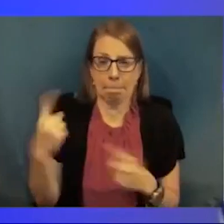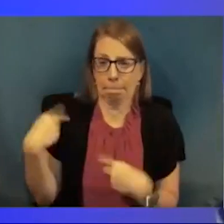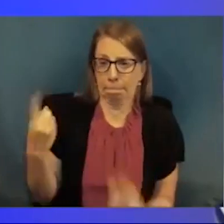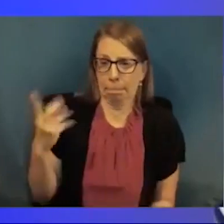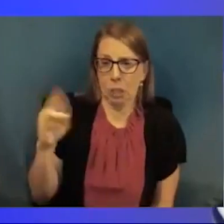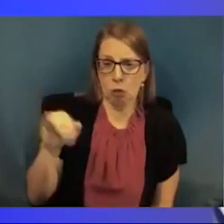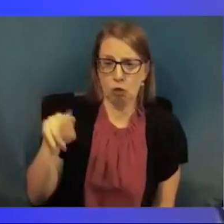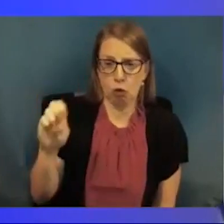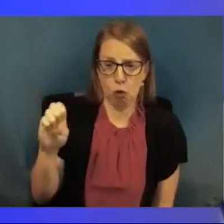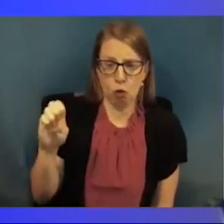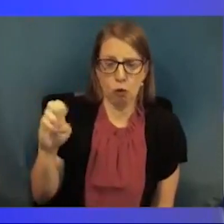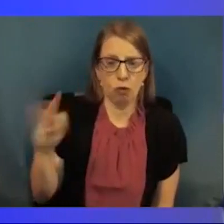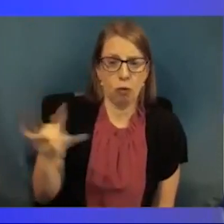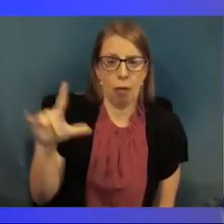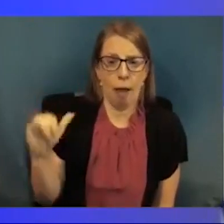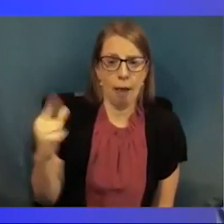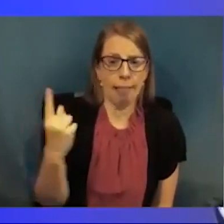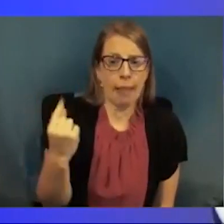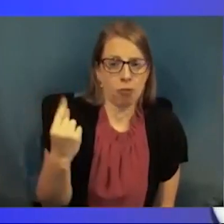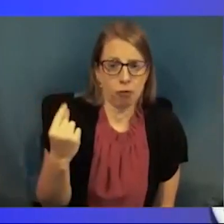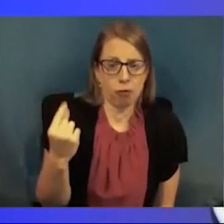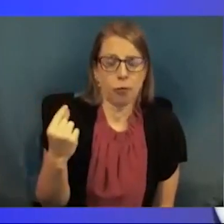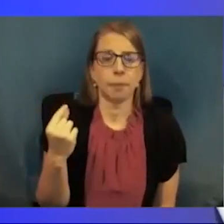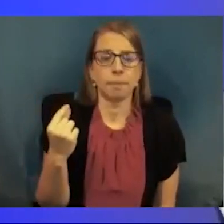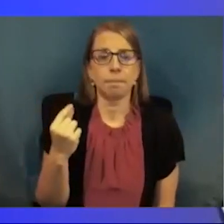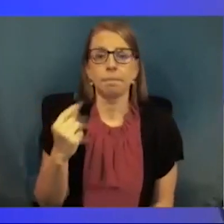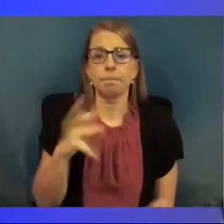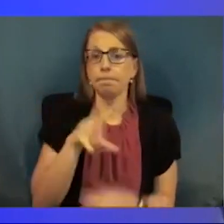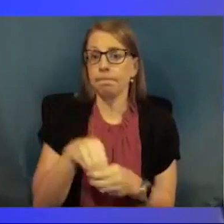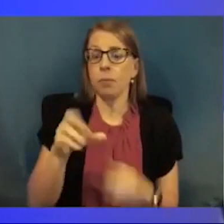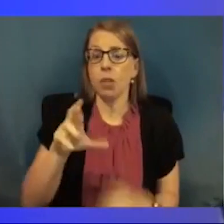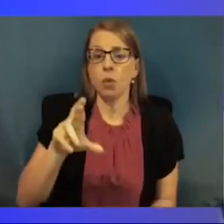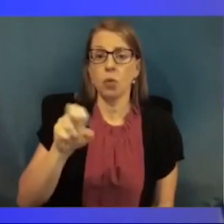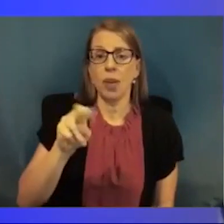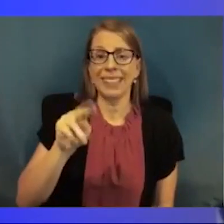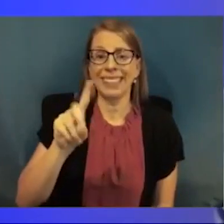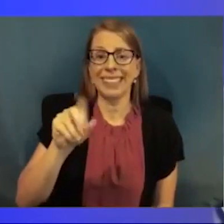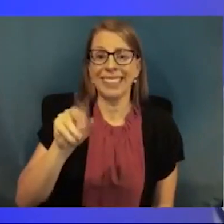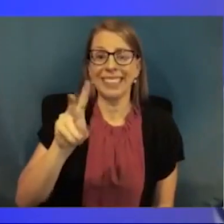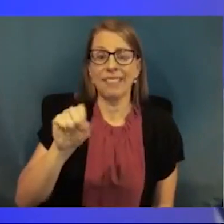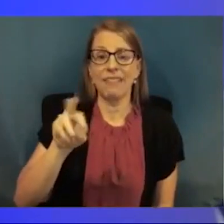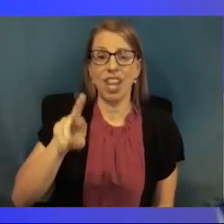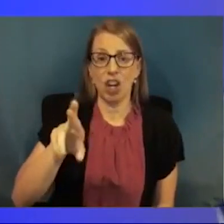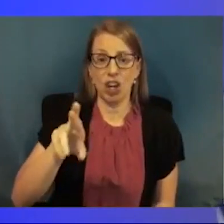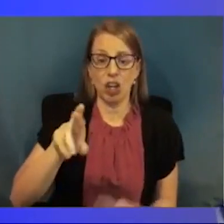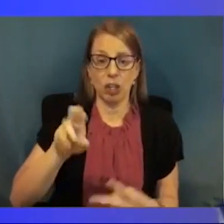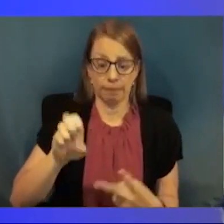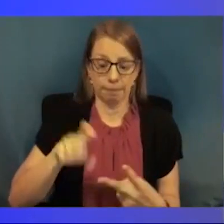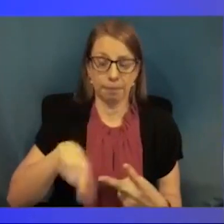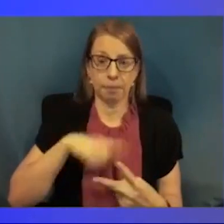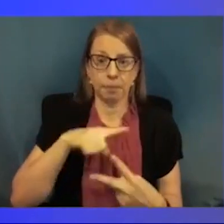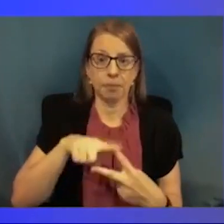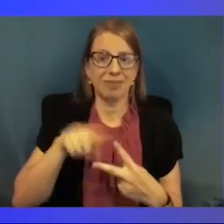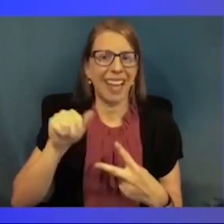year. And that consists of remdesivir, which is the antiviral drug, which, again, it's